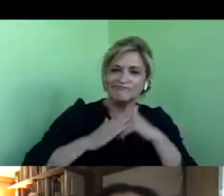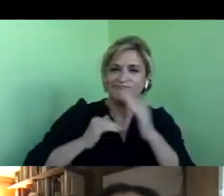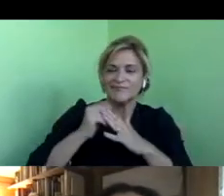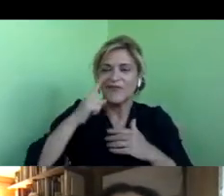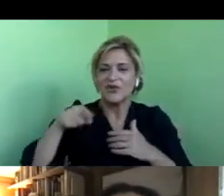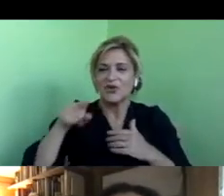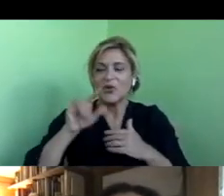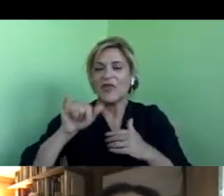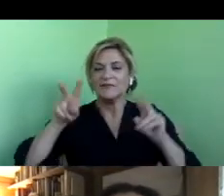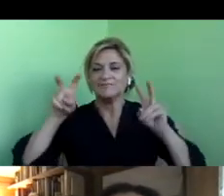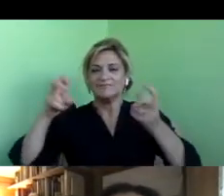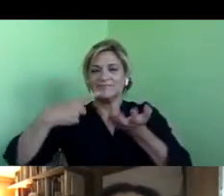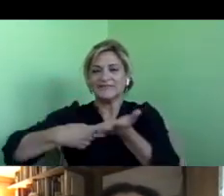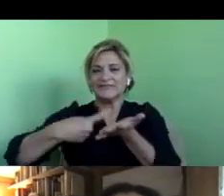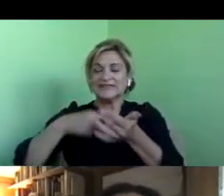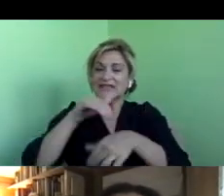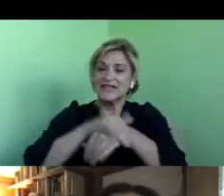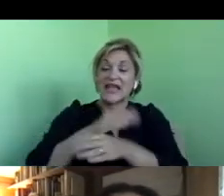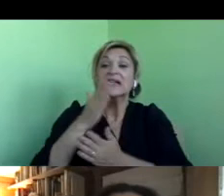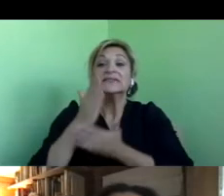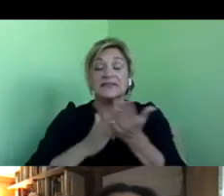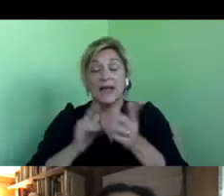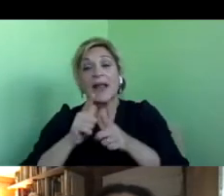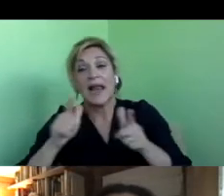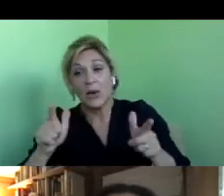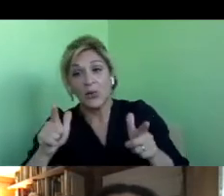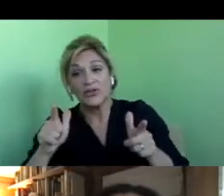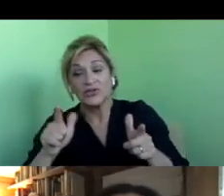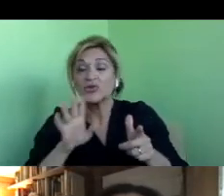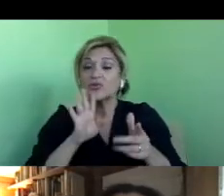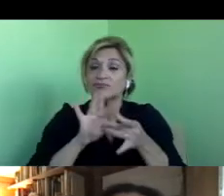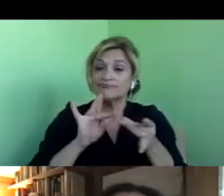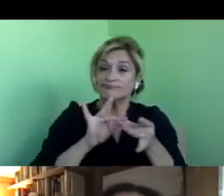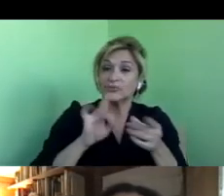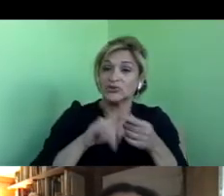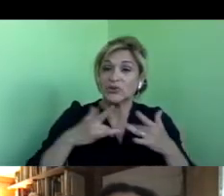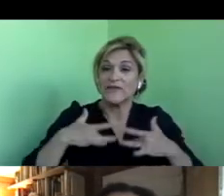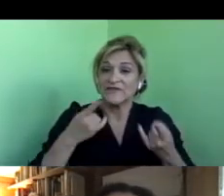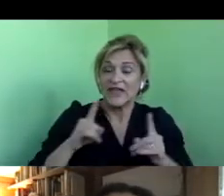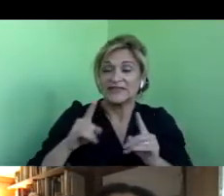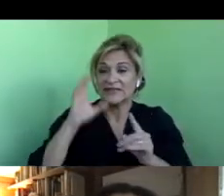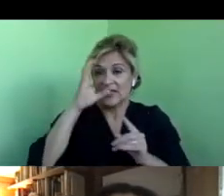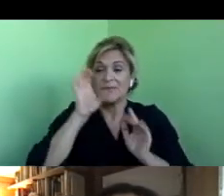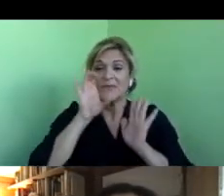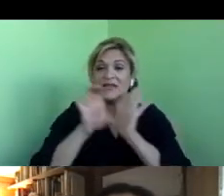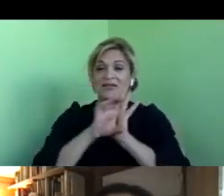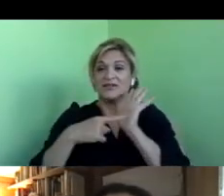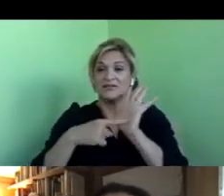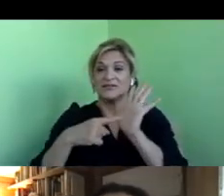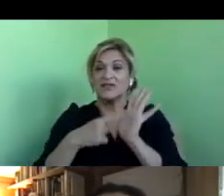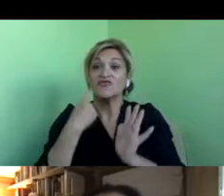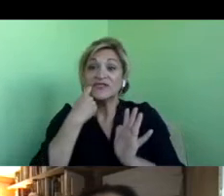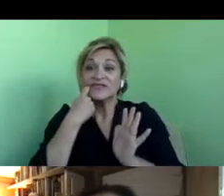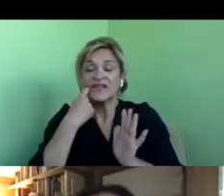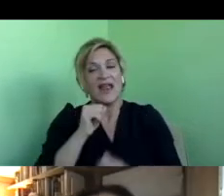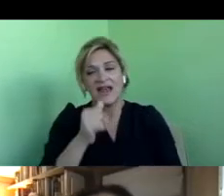matter being discussed tonight includes some language and references to events, images, recent and not so recent history that